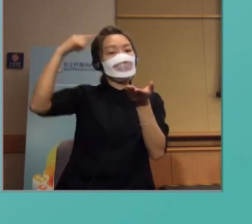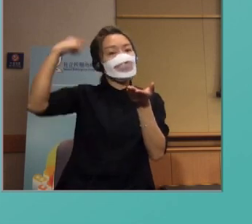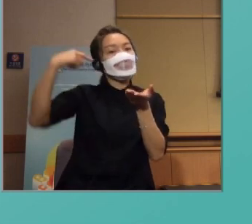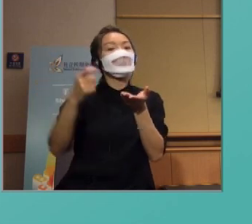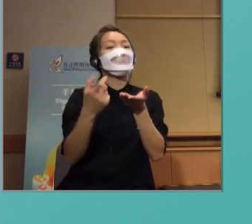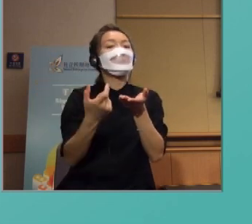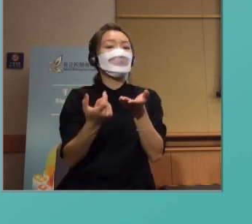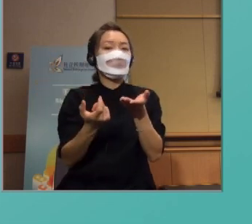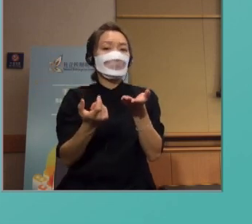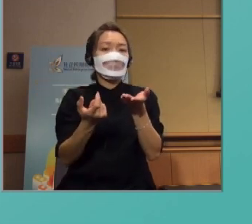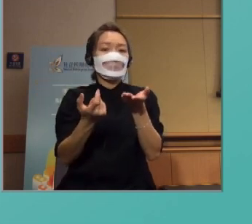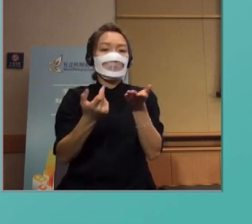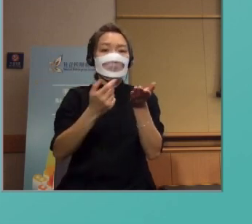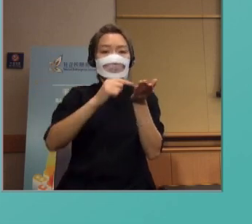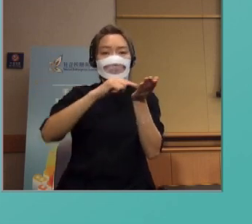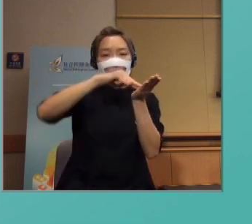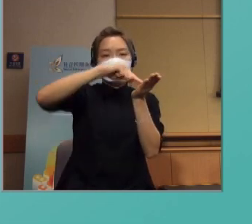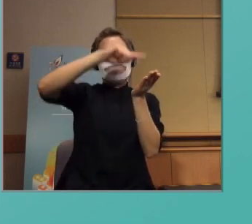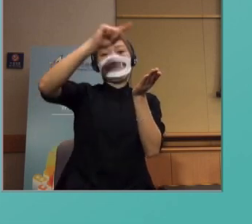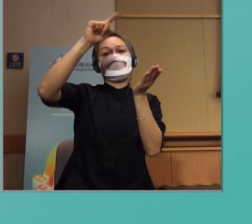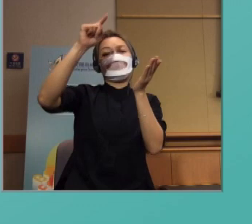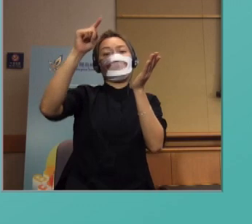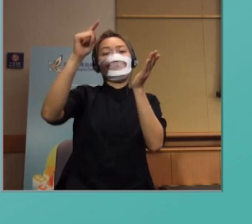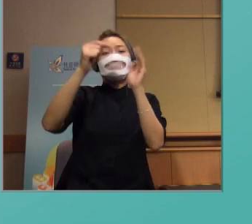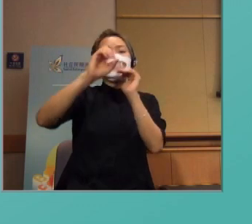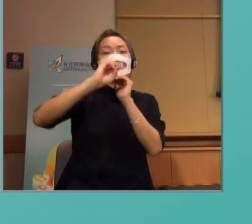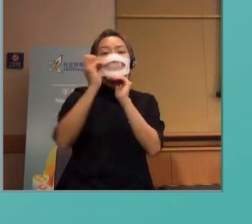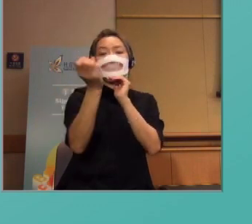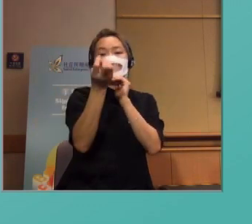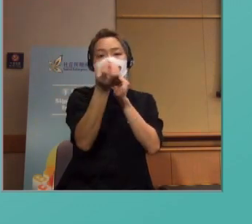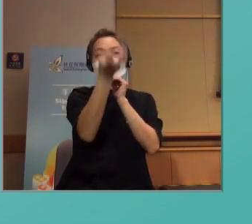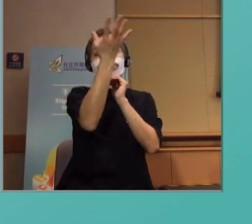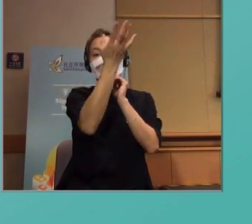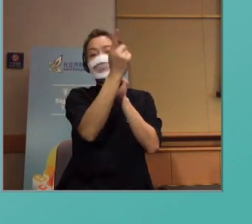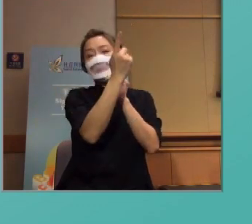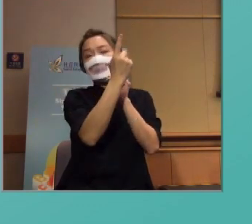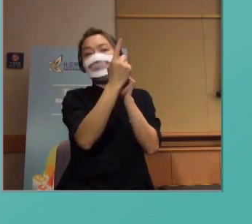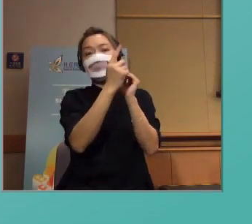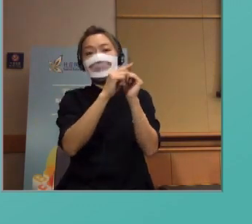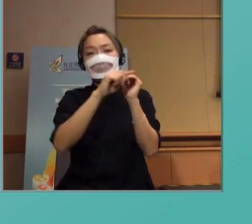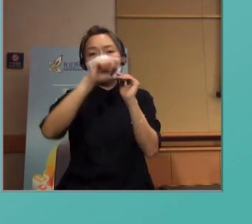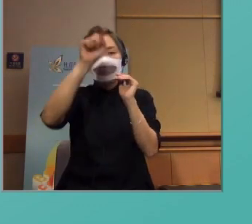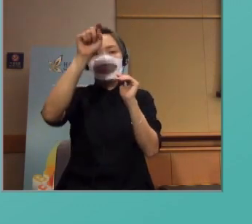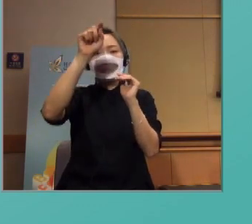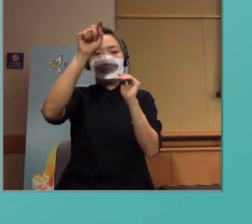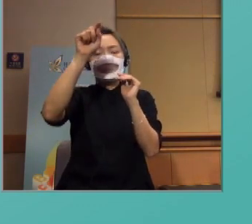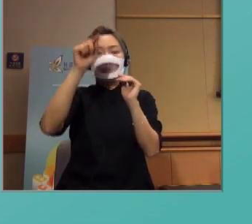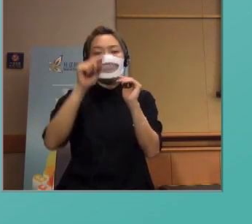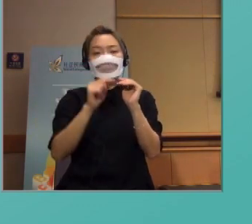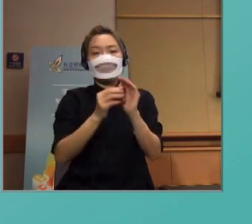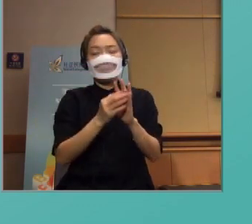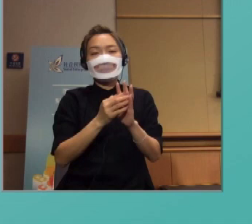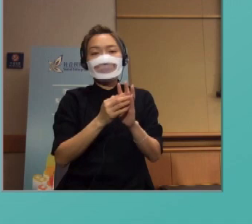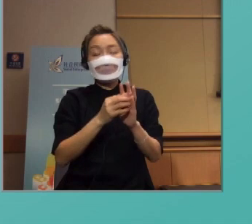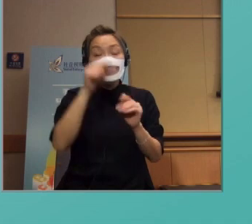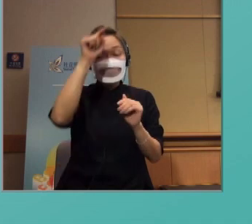market. And the rise of this NFT and also the Web 3.0 is also creating a lot of this